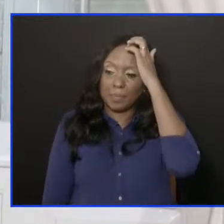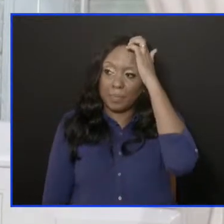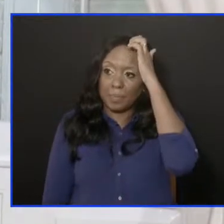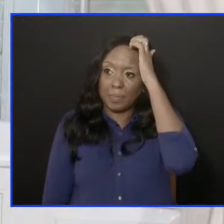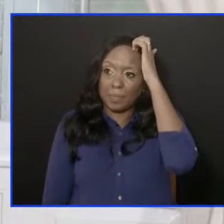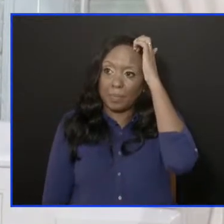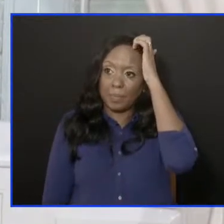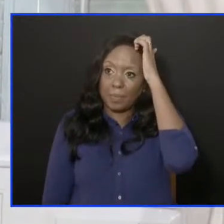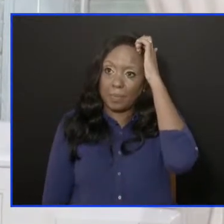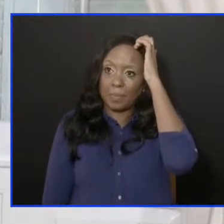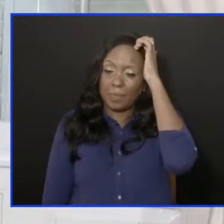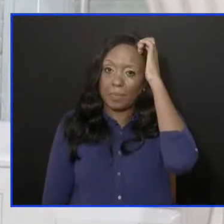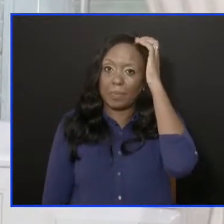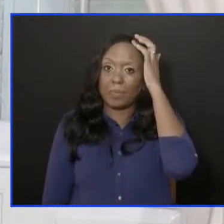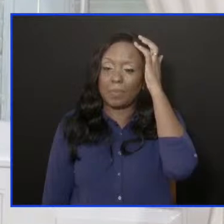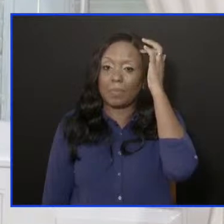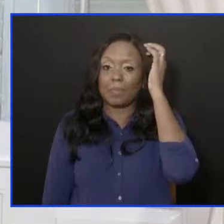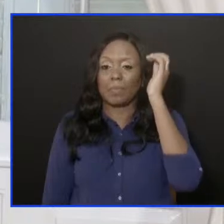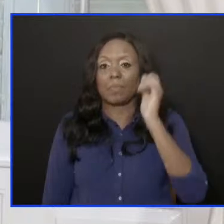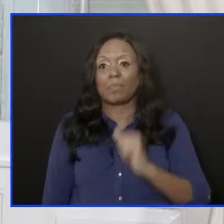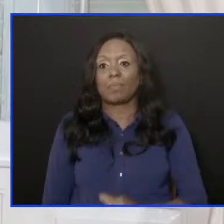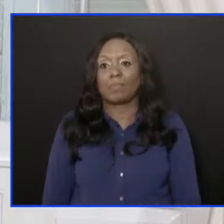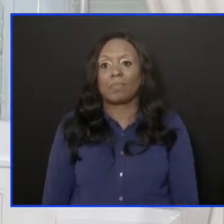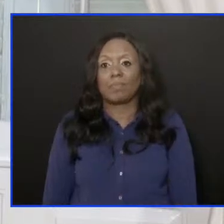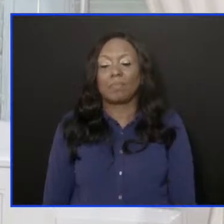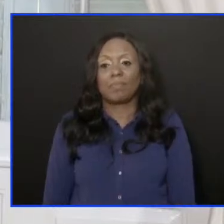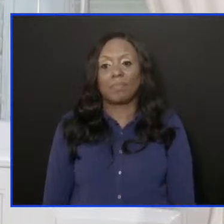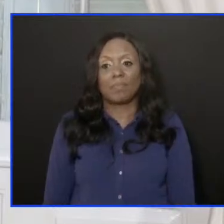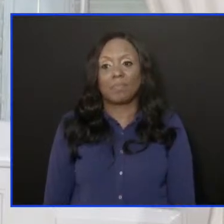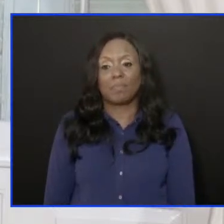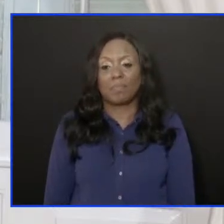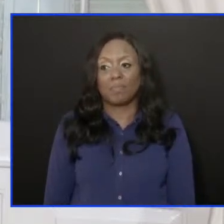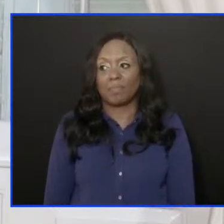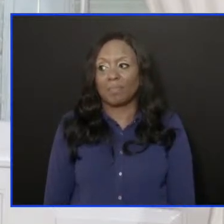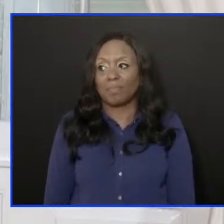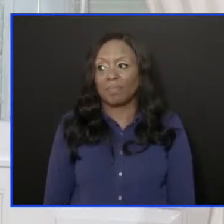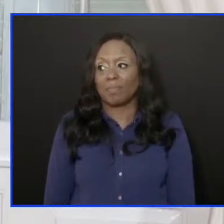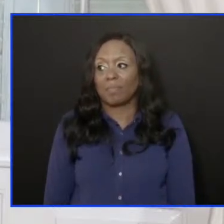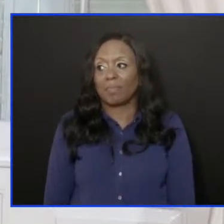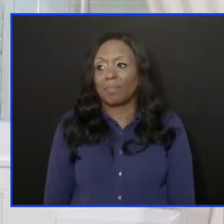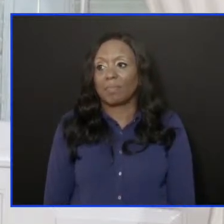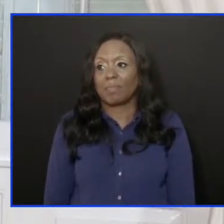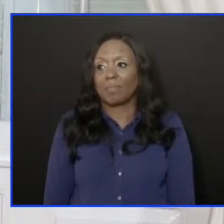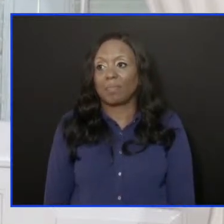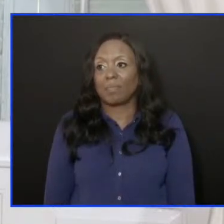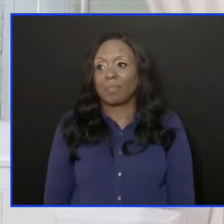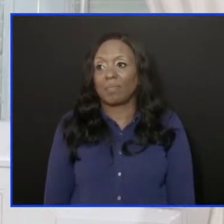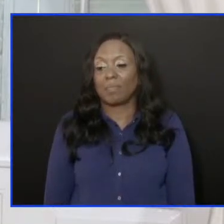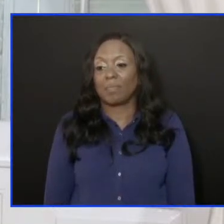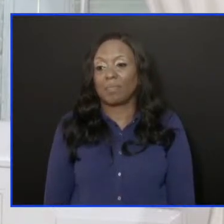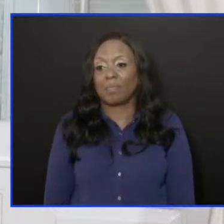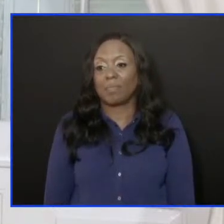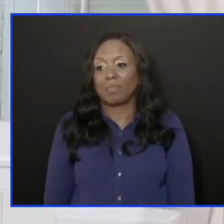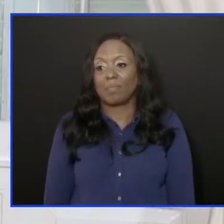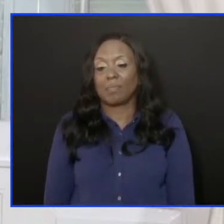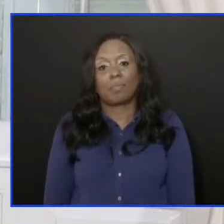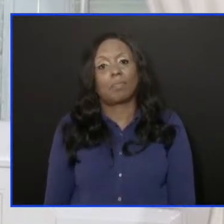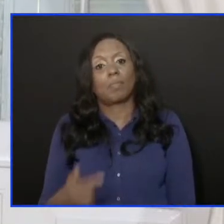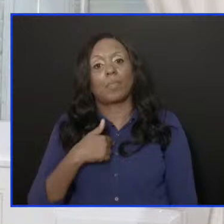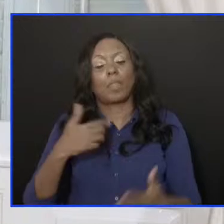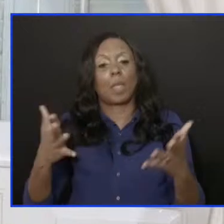And I want to say that the Barbados Nurses Association